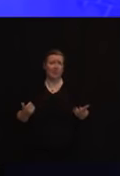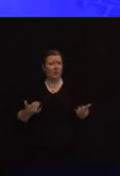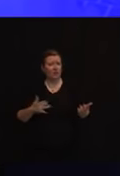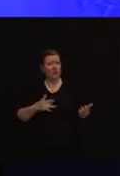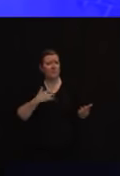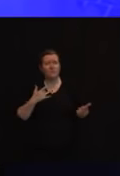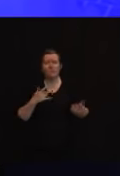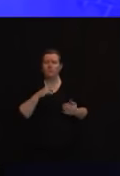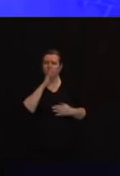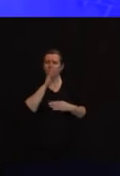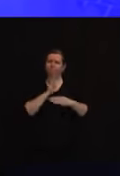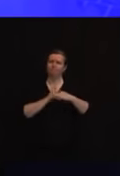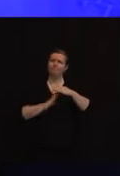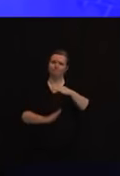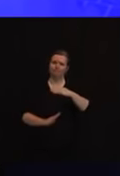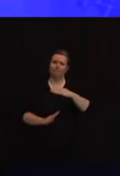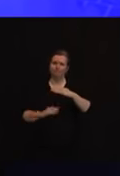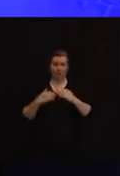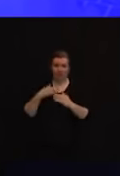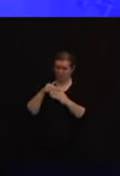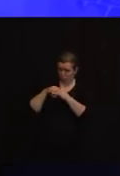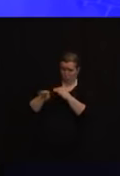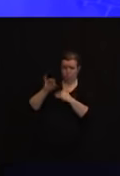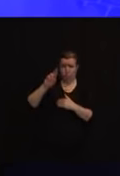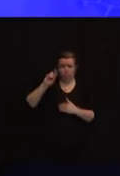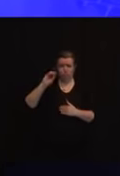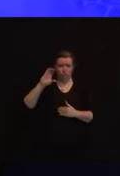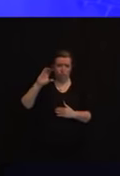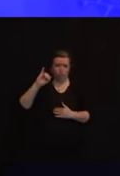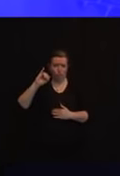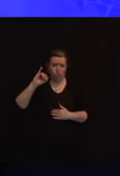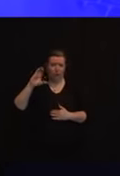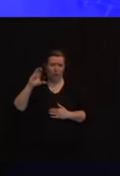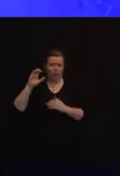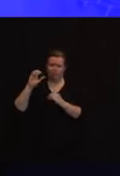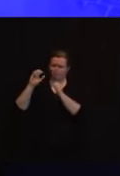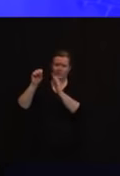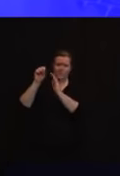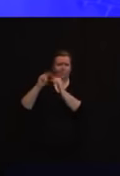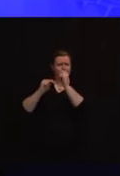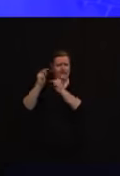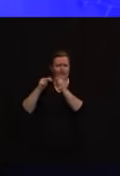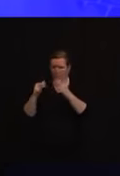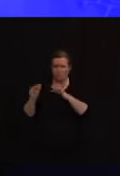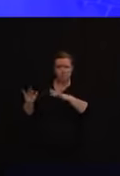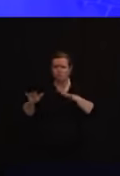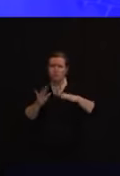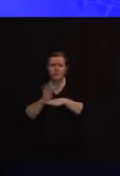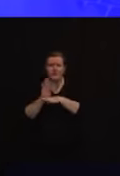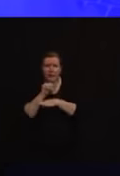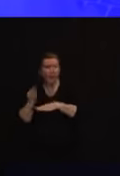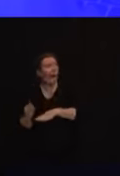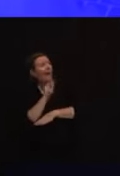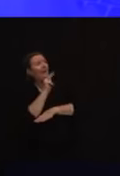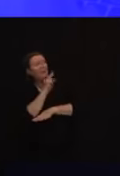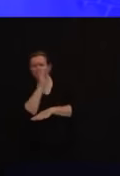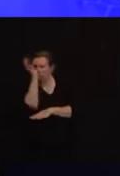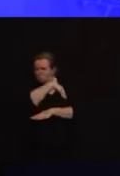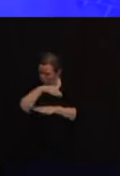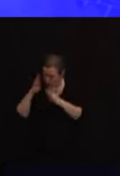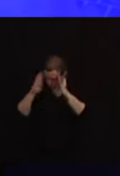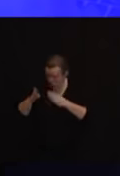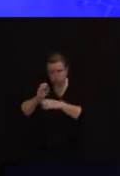that ROC every day and watch them do it. Right up to the 3, Norma, Celeste, and